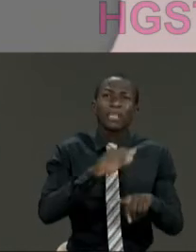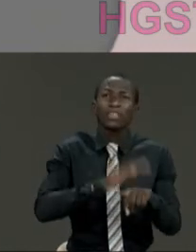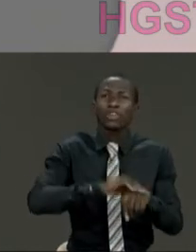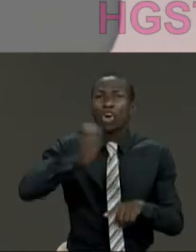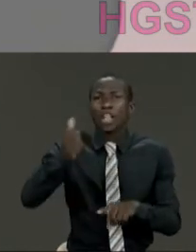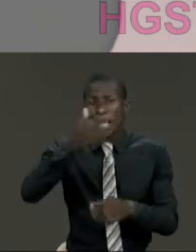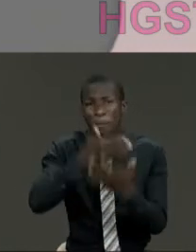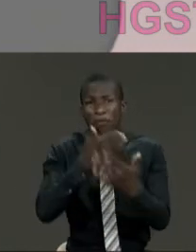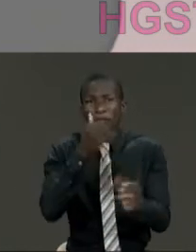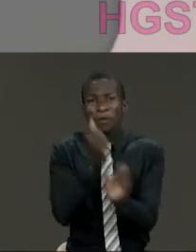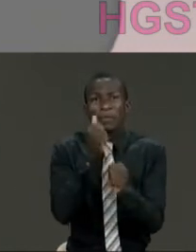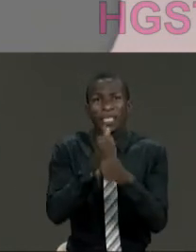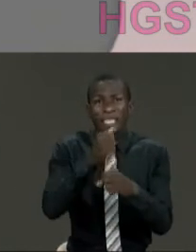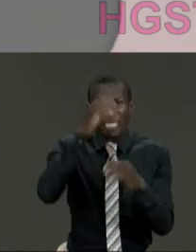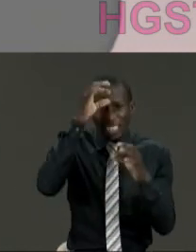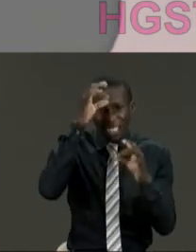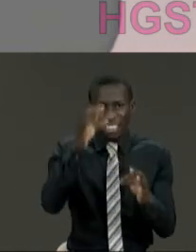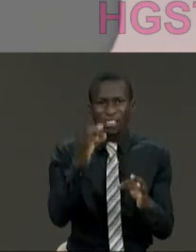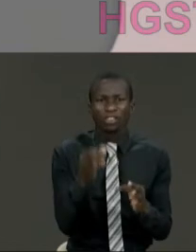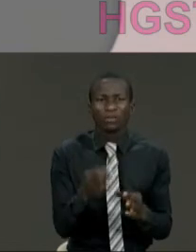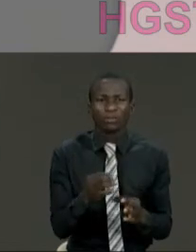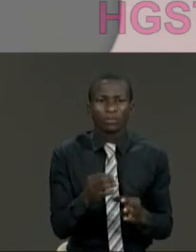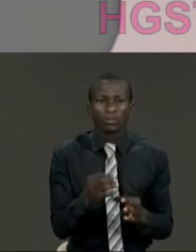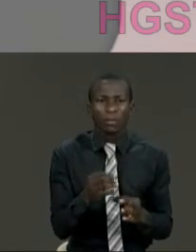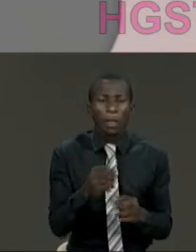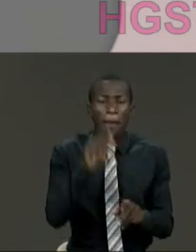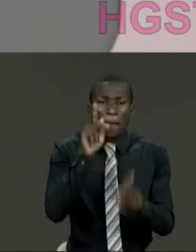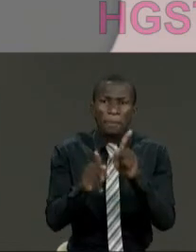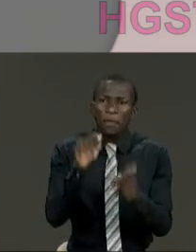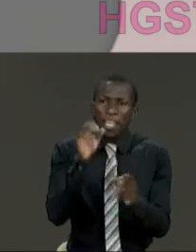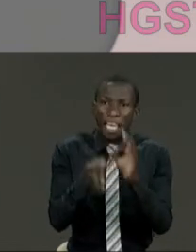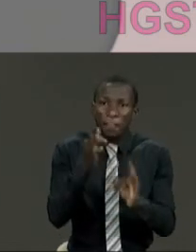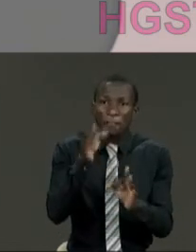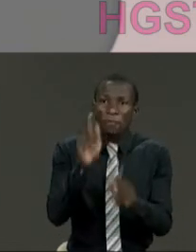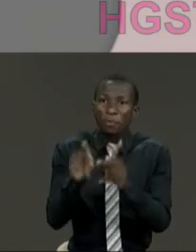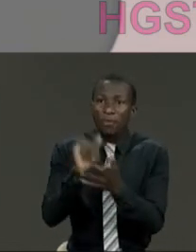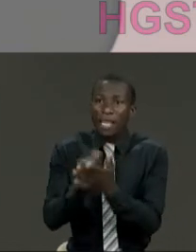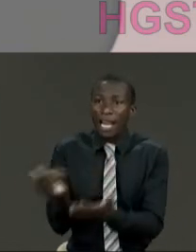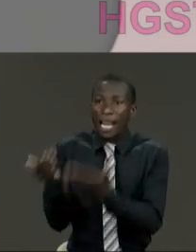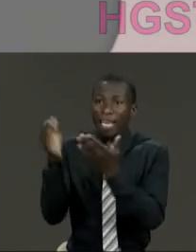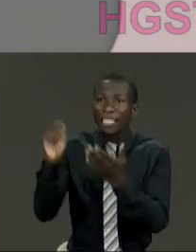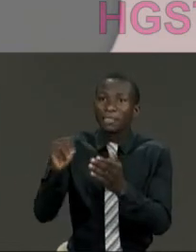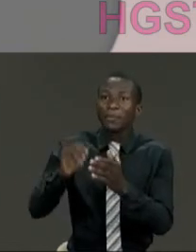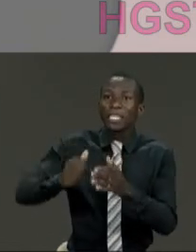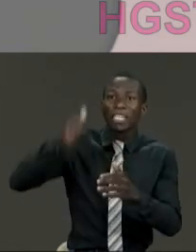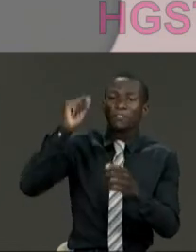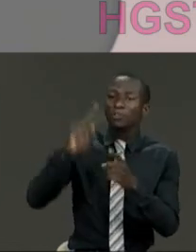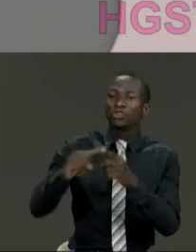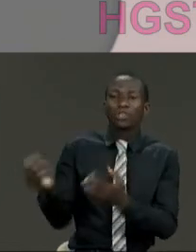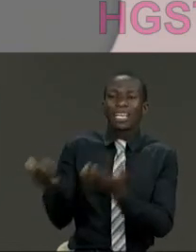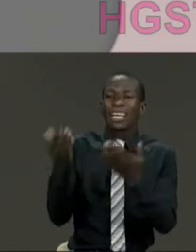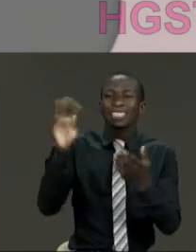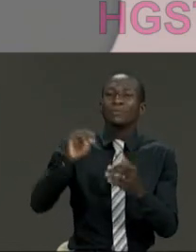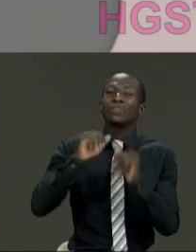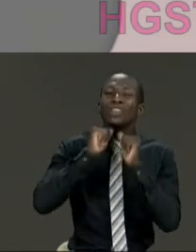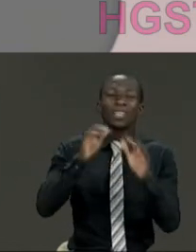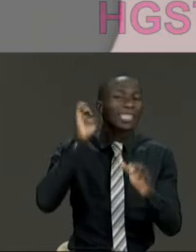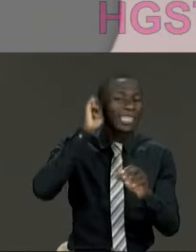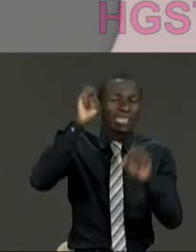decision or choice. Because if those people carrying him refuse to bring him, There's nothing he could do. He